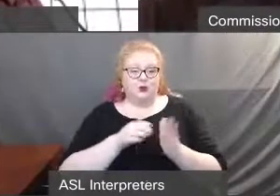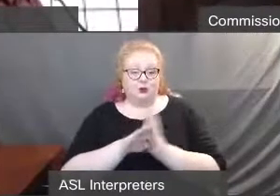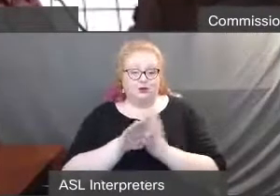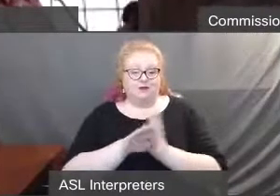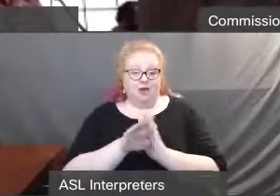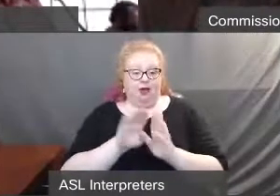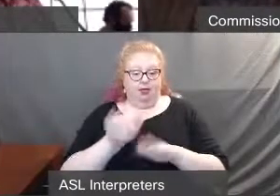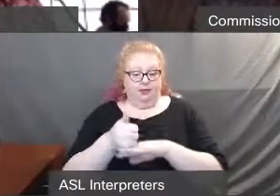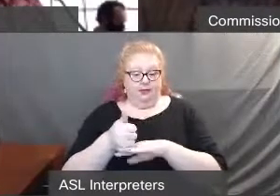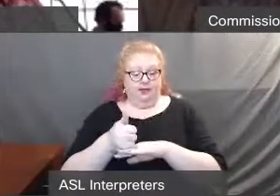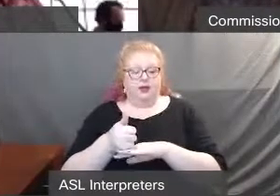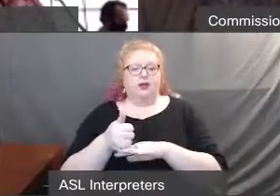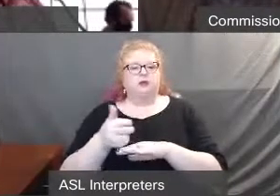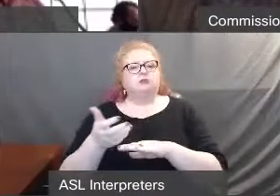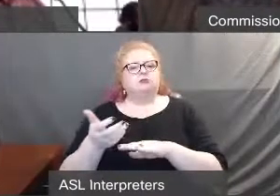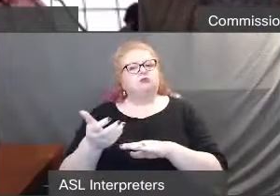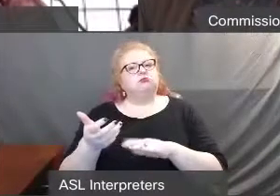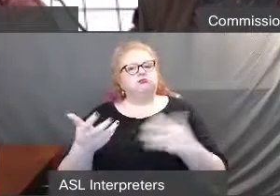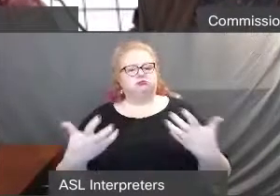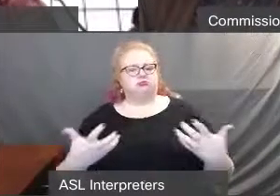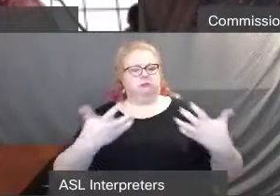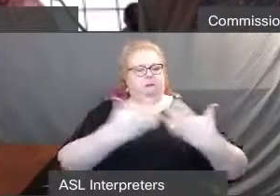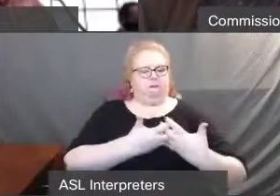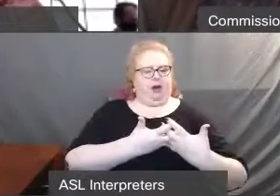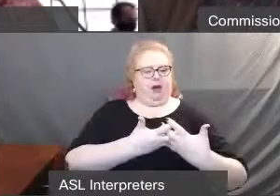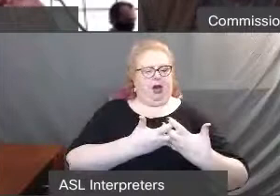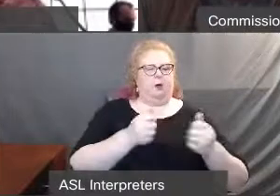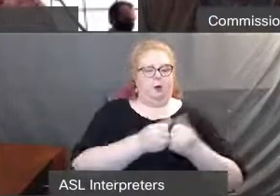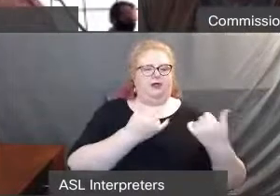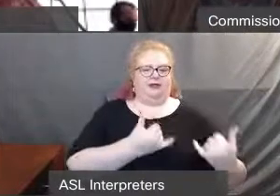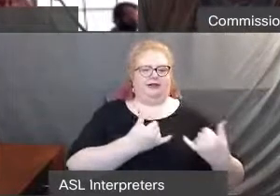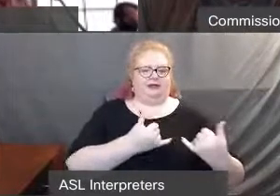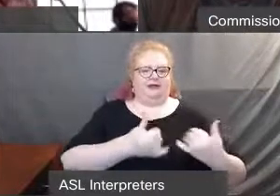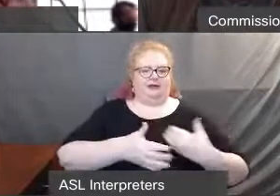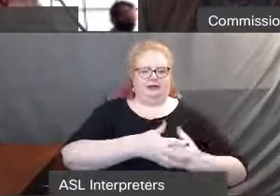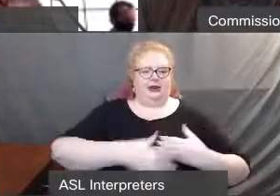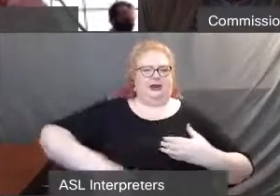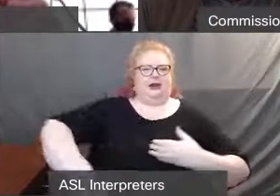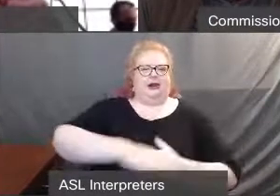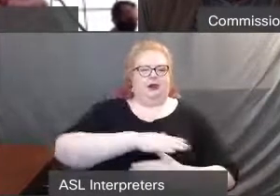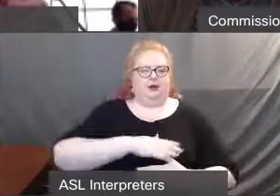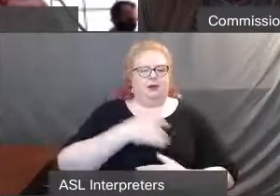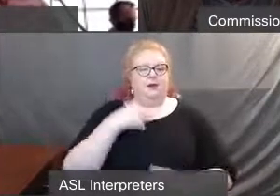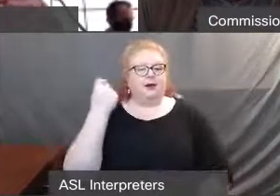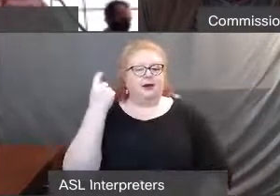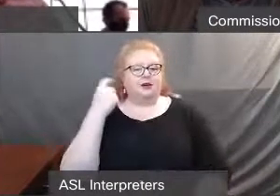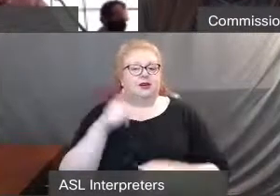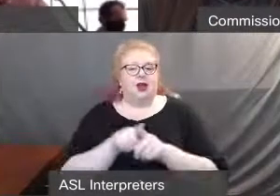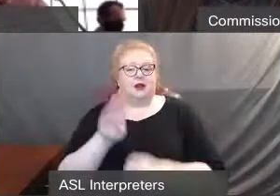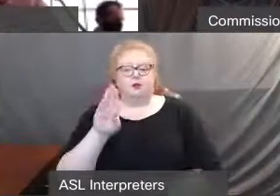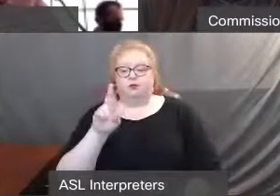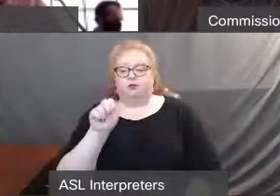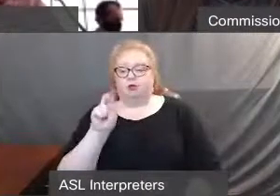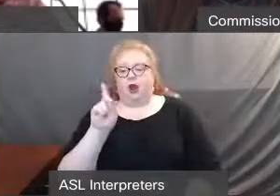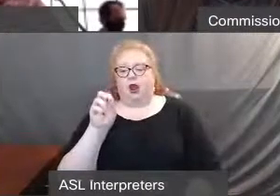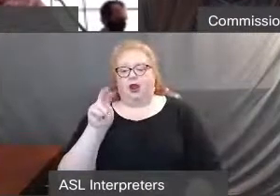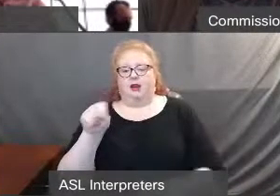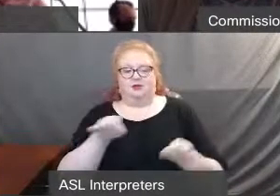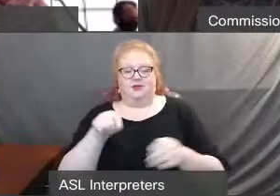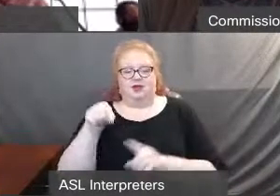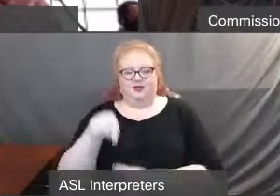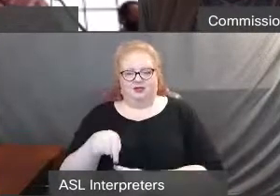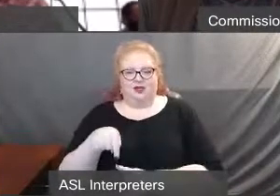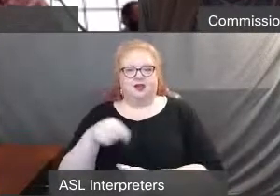to the existing neighborhood. I understand that, as Brandon described, this property is listed as having a